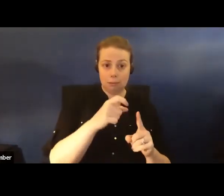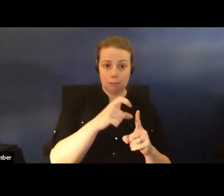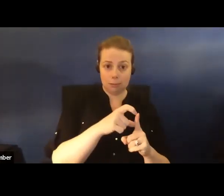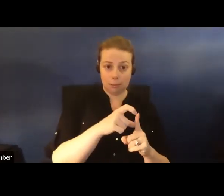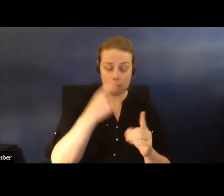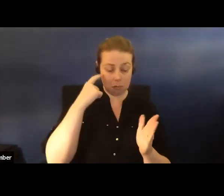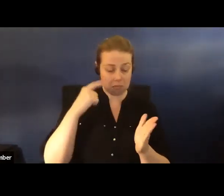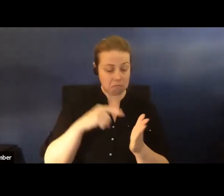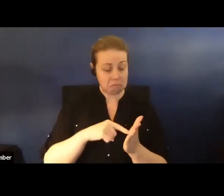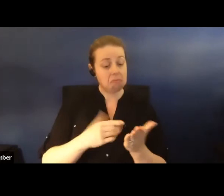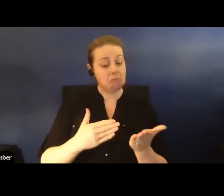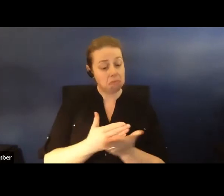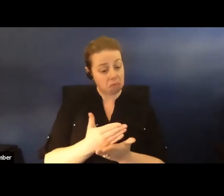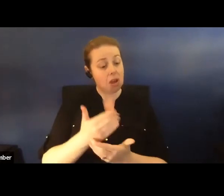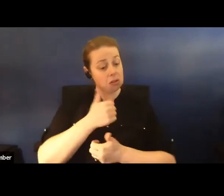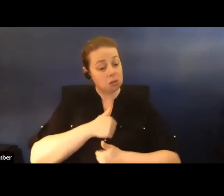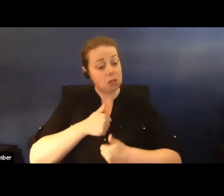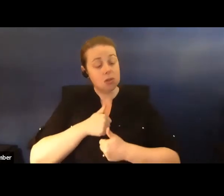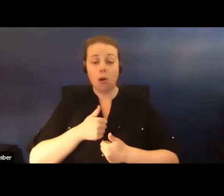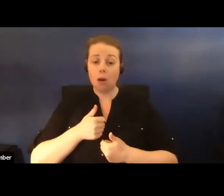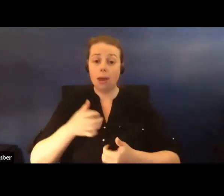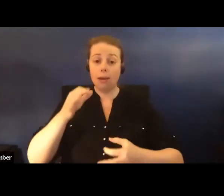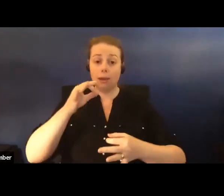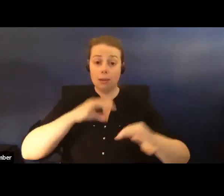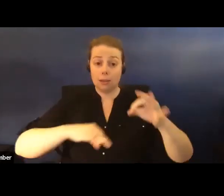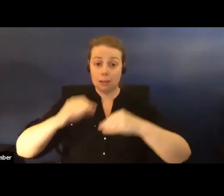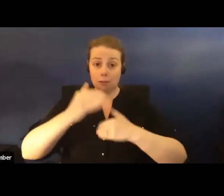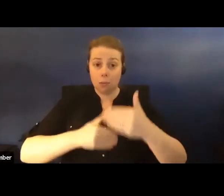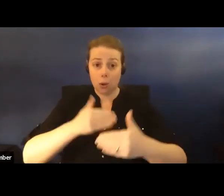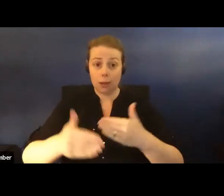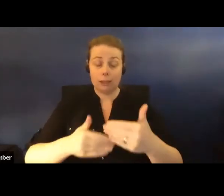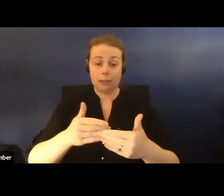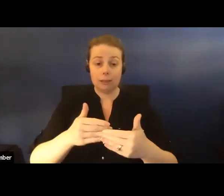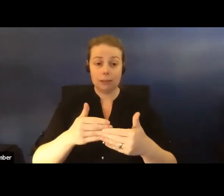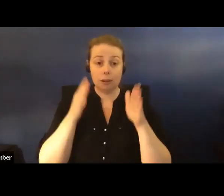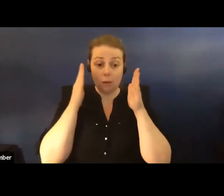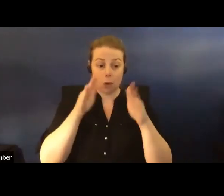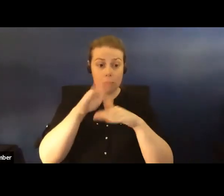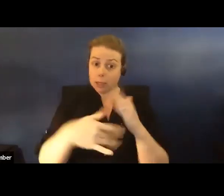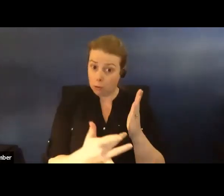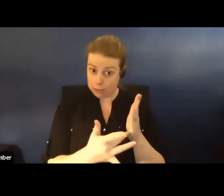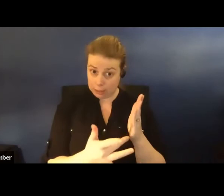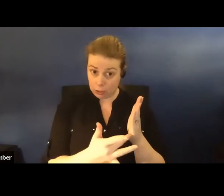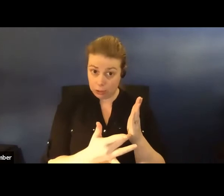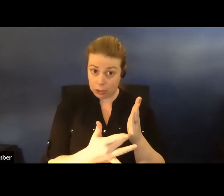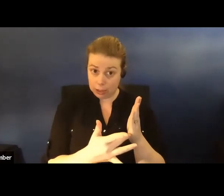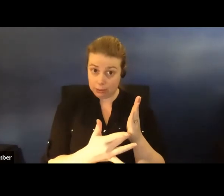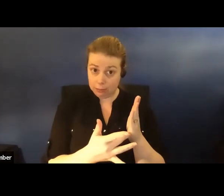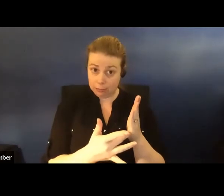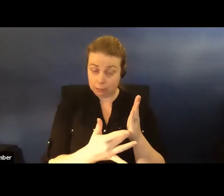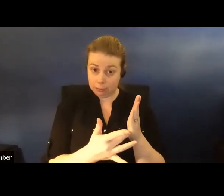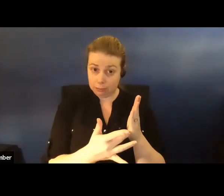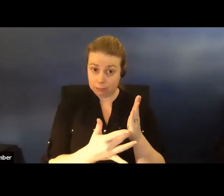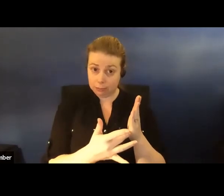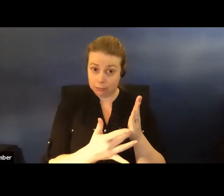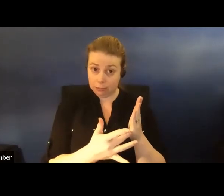the benefits of scientific progress through its significant focus on technology as a facilitator of